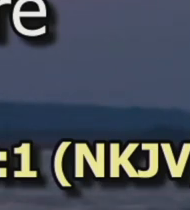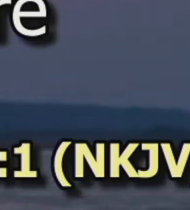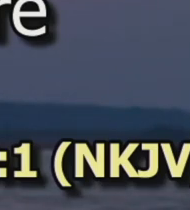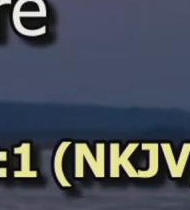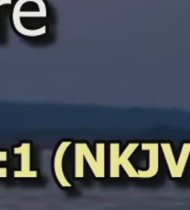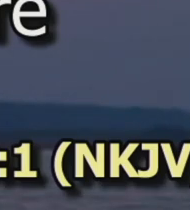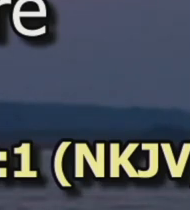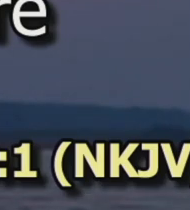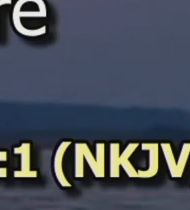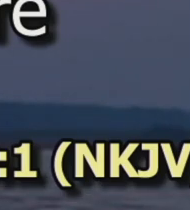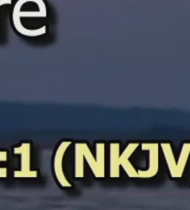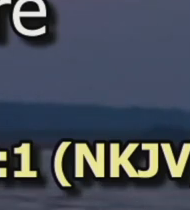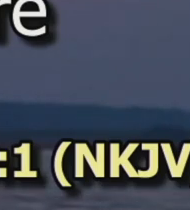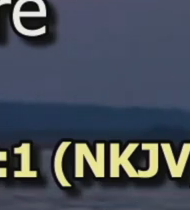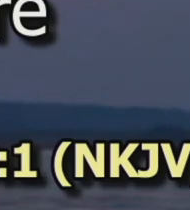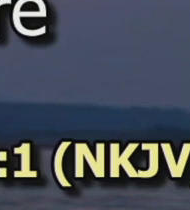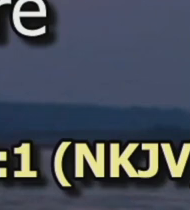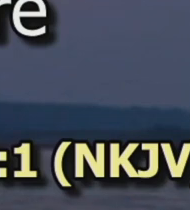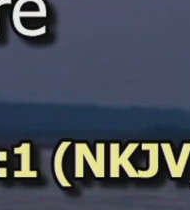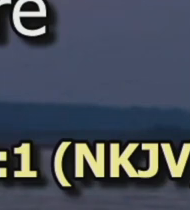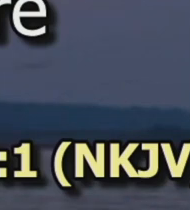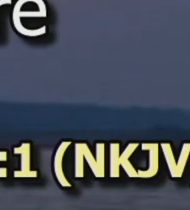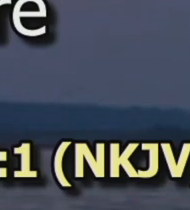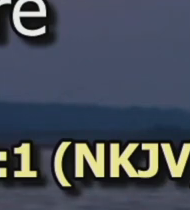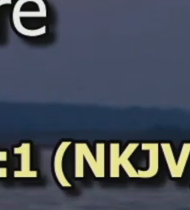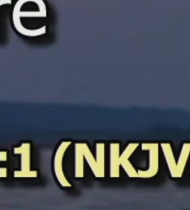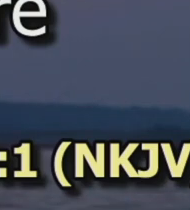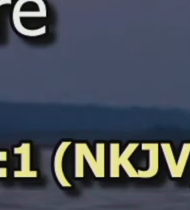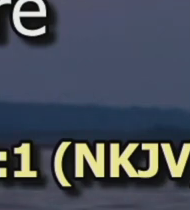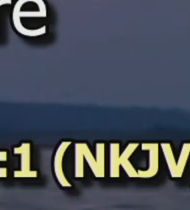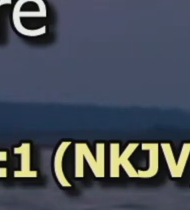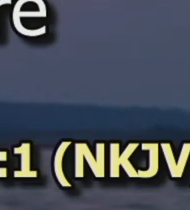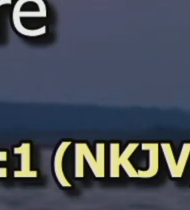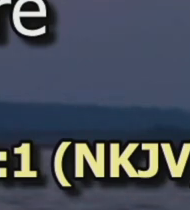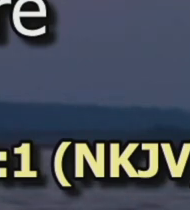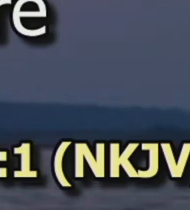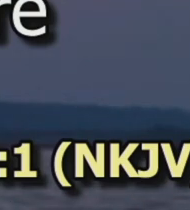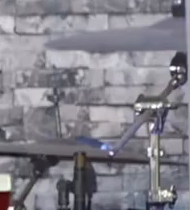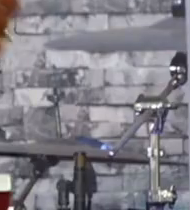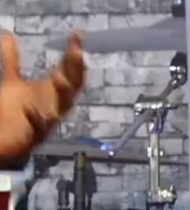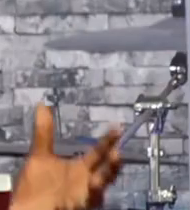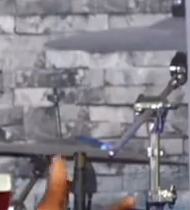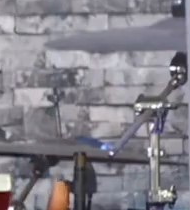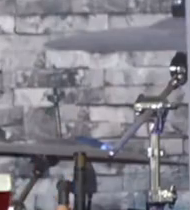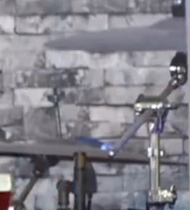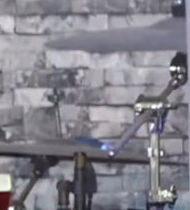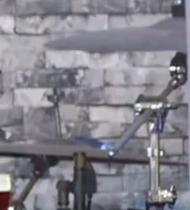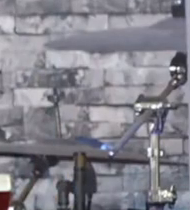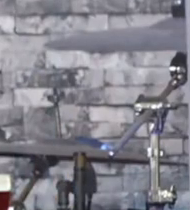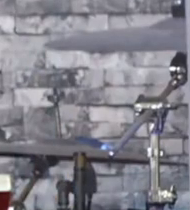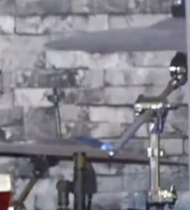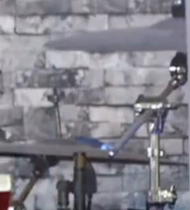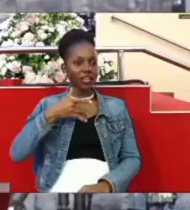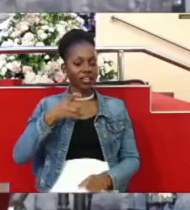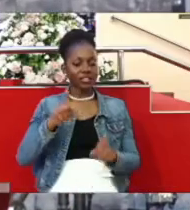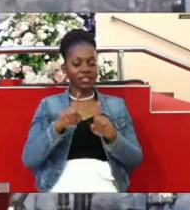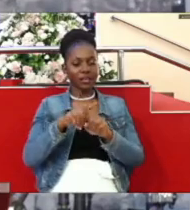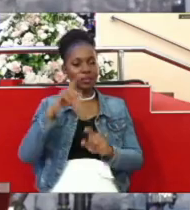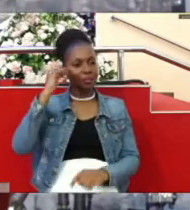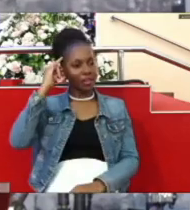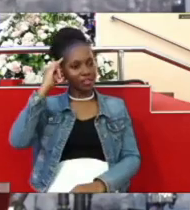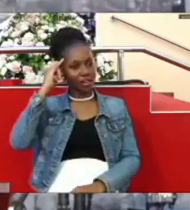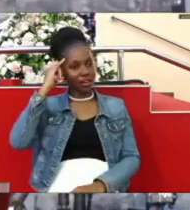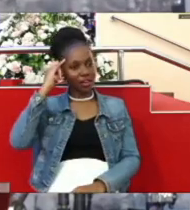Lord make you, once he has brought you back, make you feel like you are dreaming. Mungu akikurejesha,